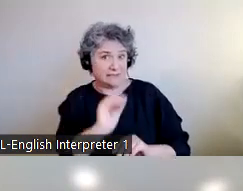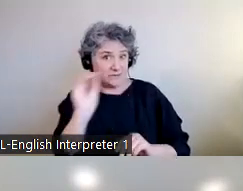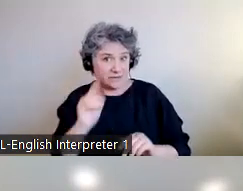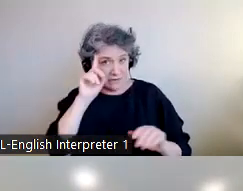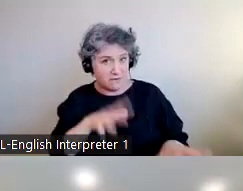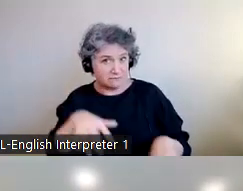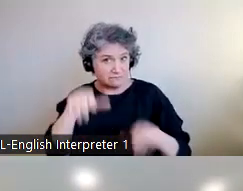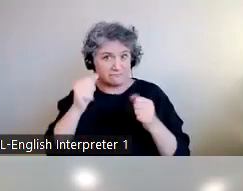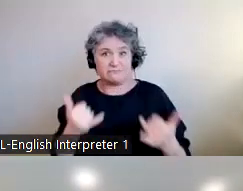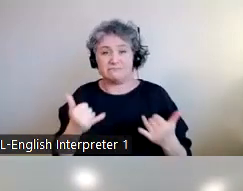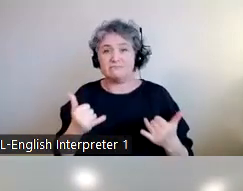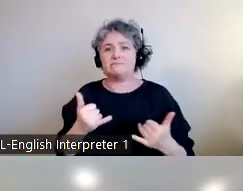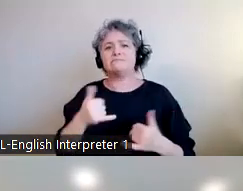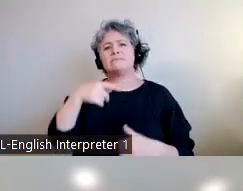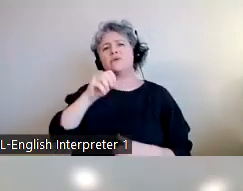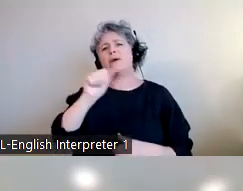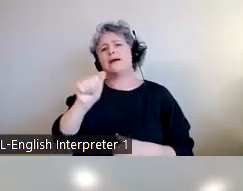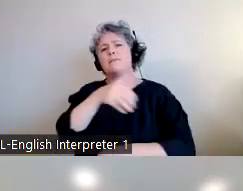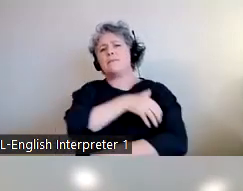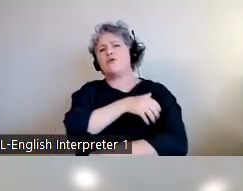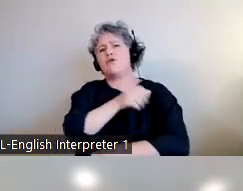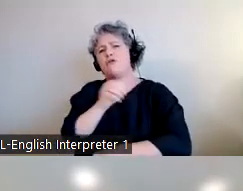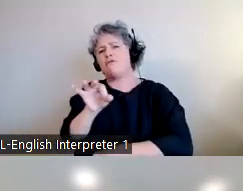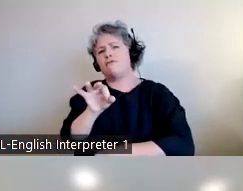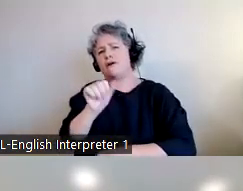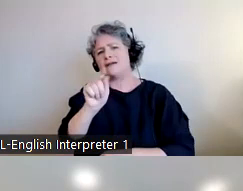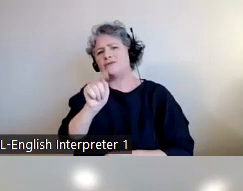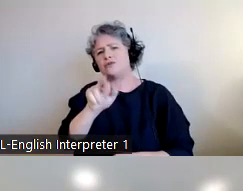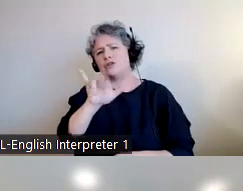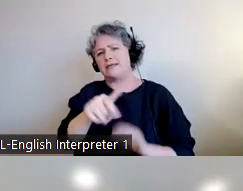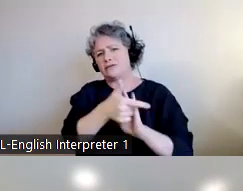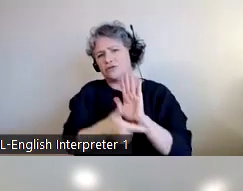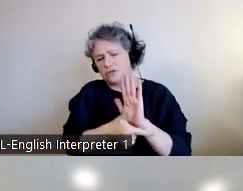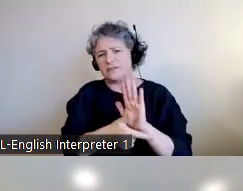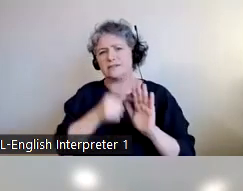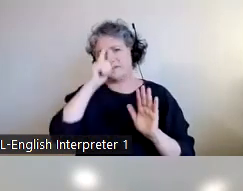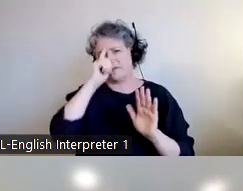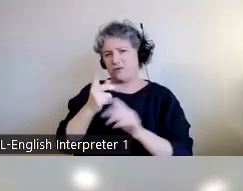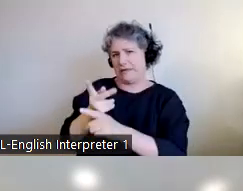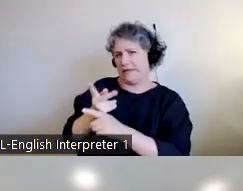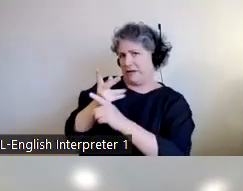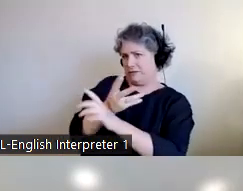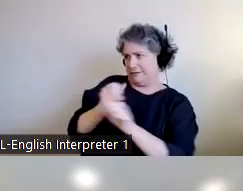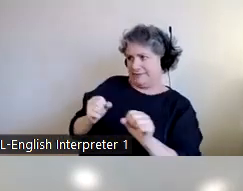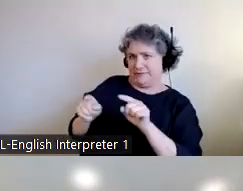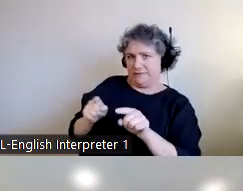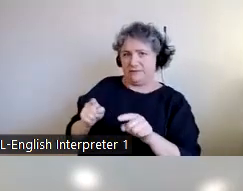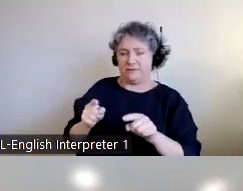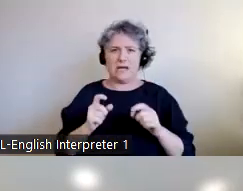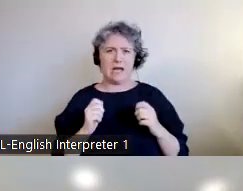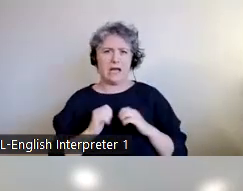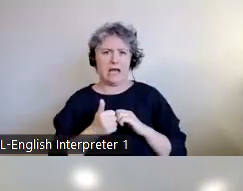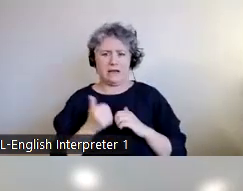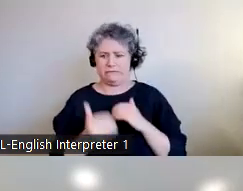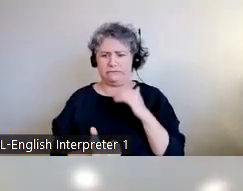today on power of attorney for personal care, safeguard wishes to take steps to prevent abuse.